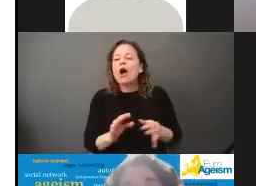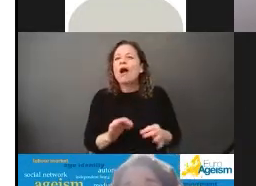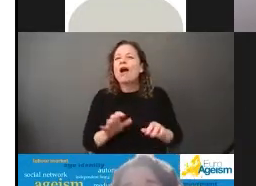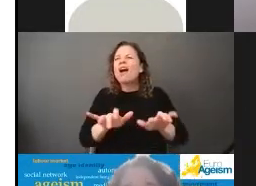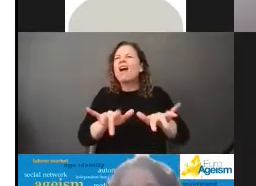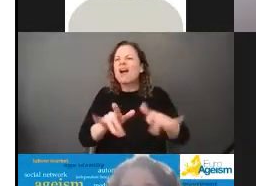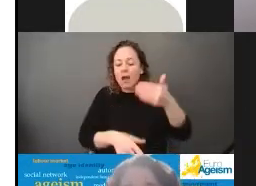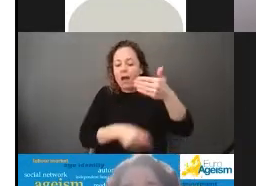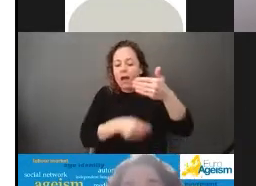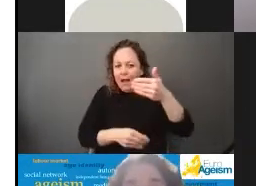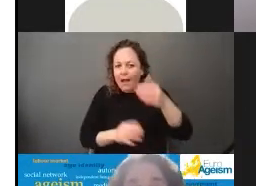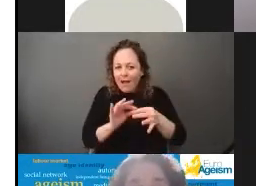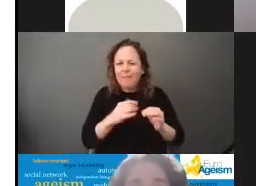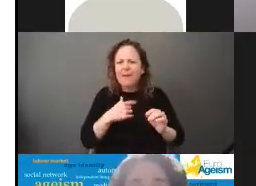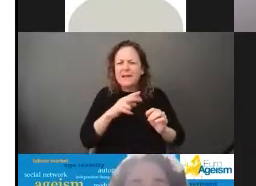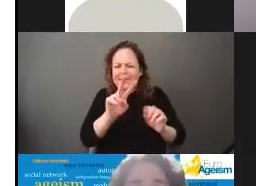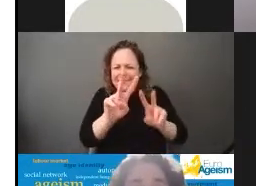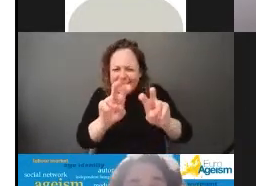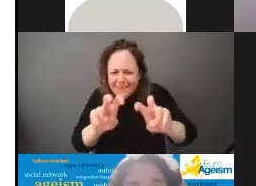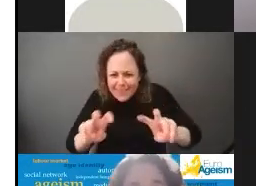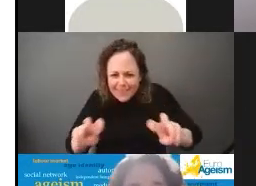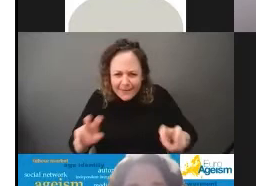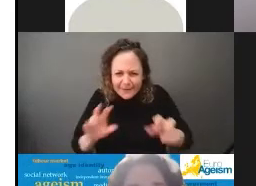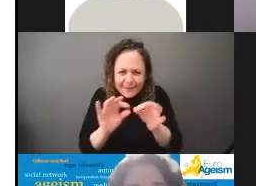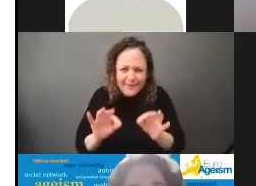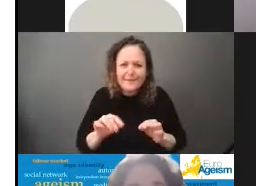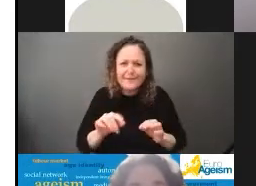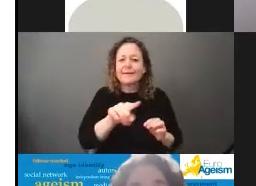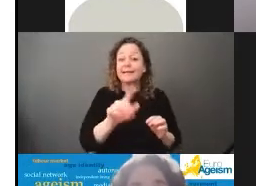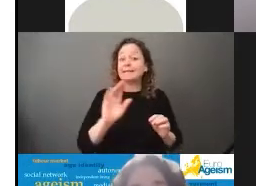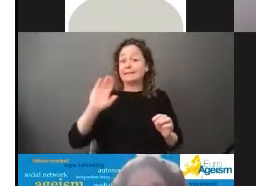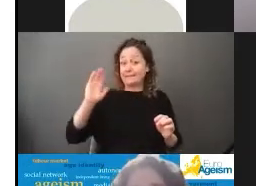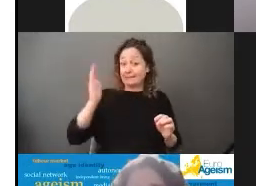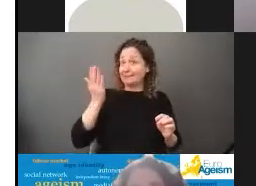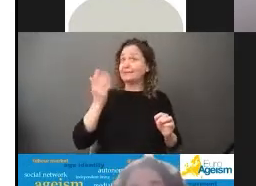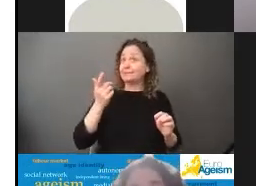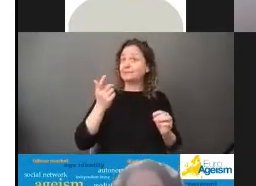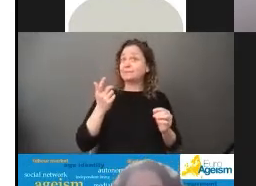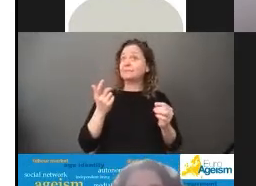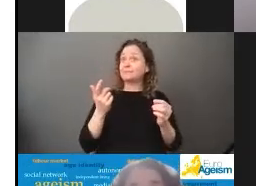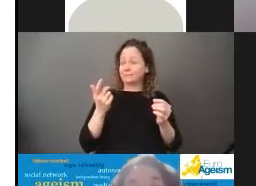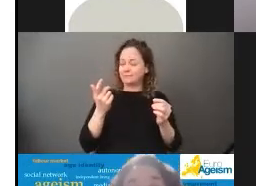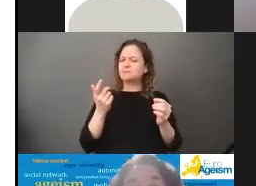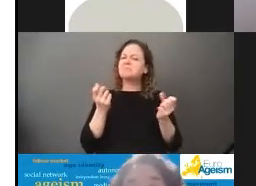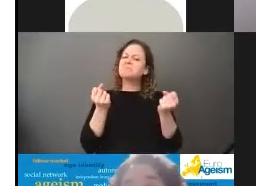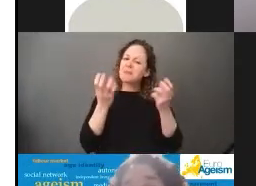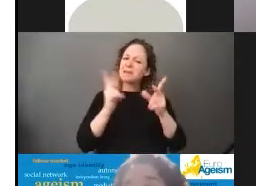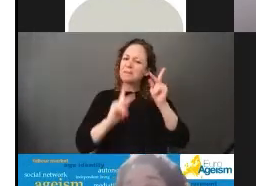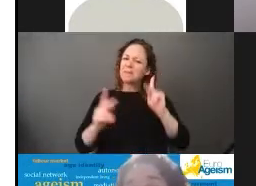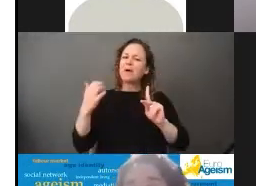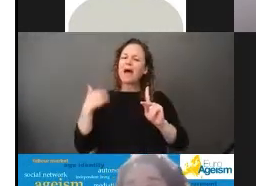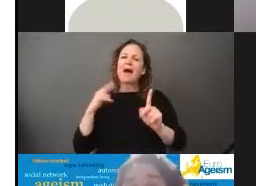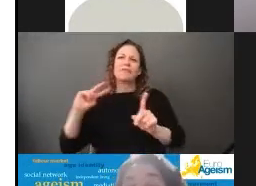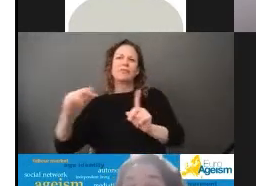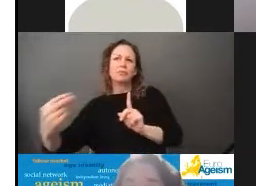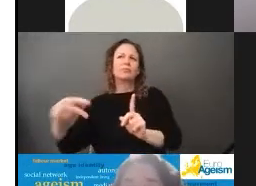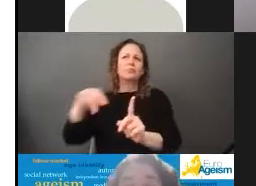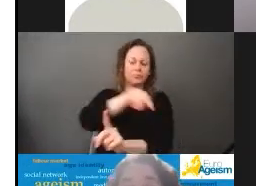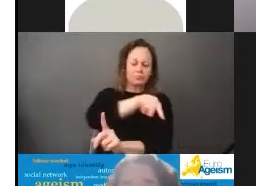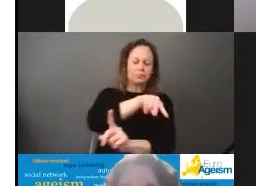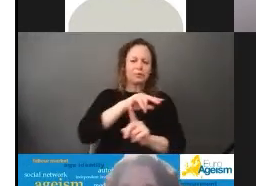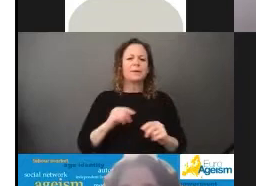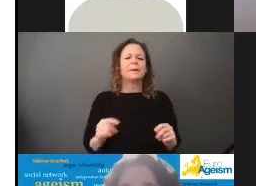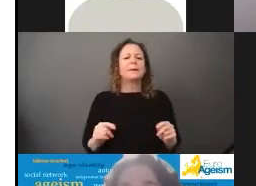people were thinking about the prioritization of the vaccine on two axes, on the social contribution